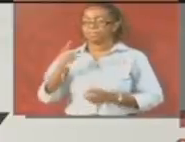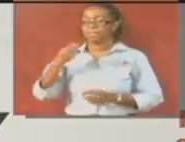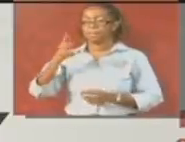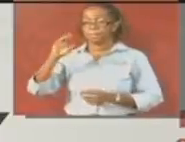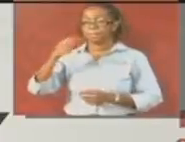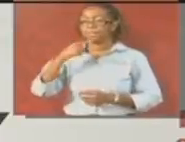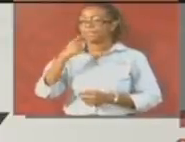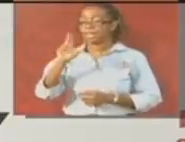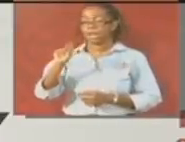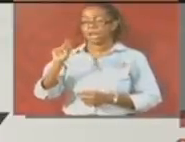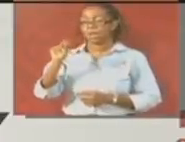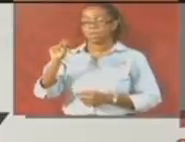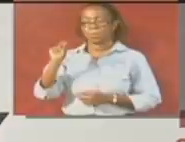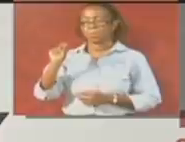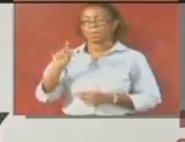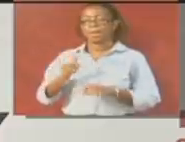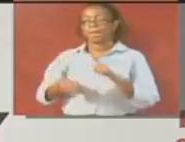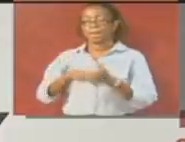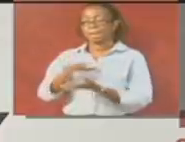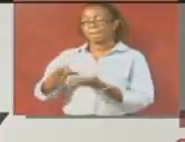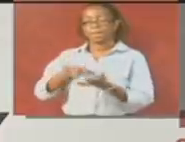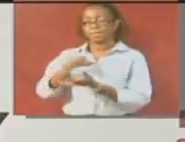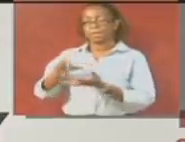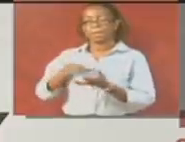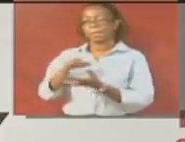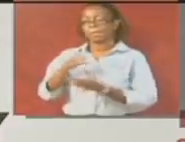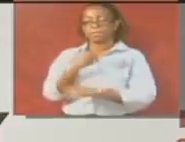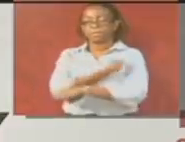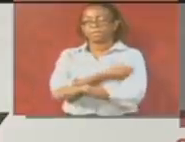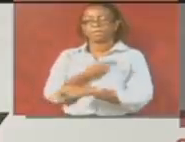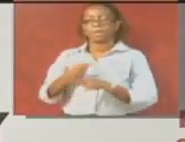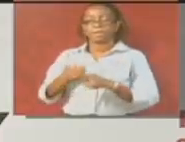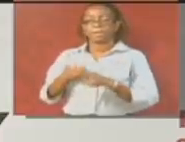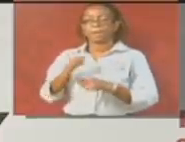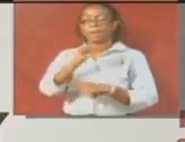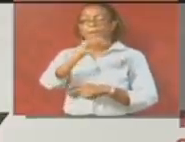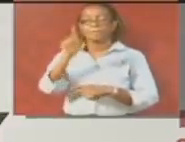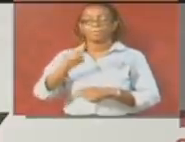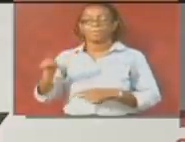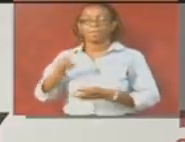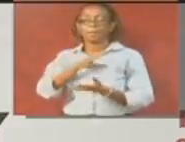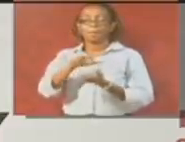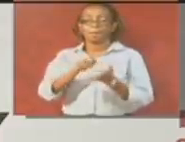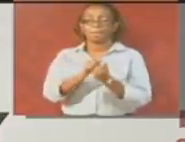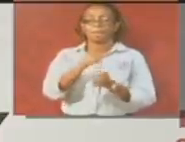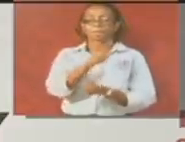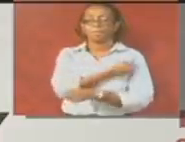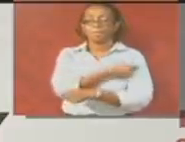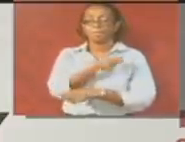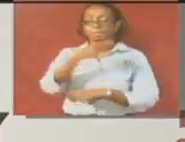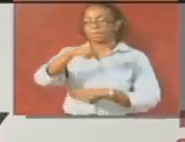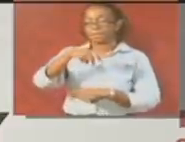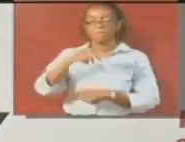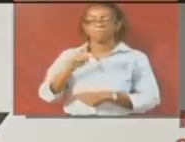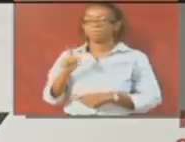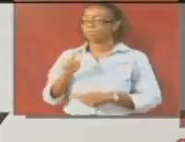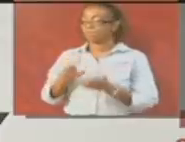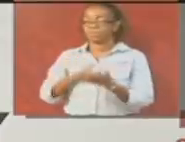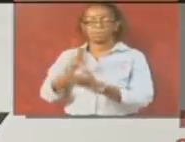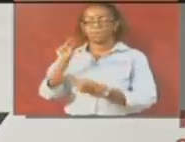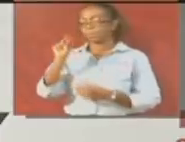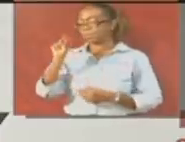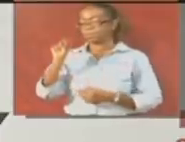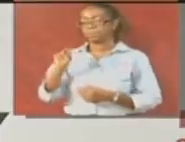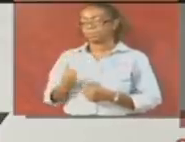stay within type for your vaccination first and second doses. Now, with respect to the